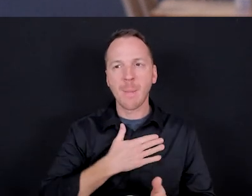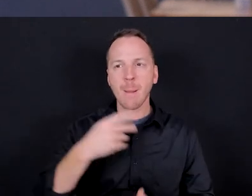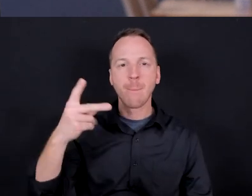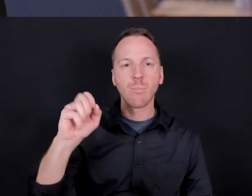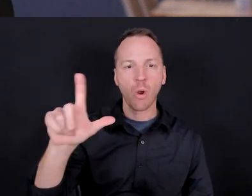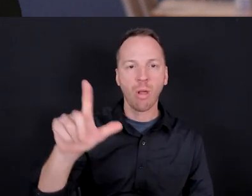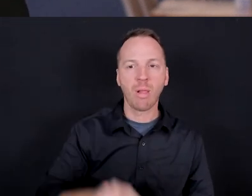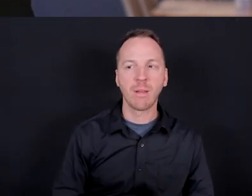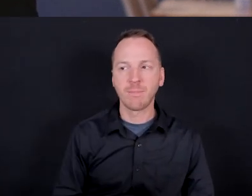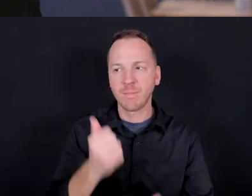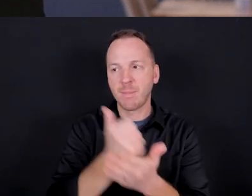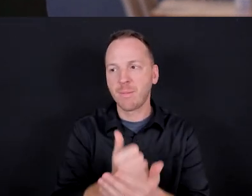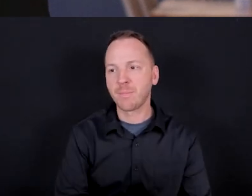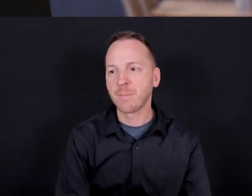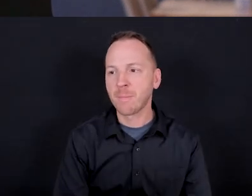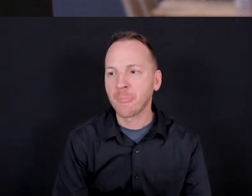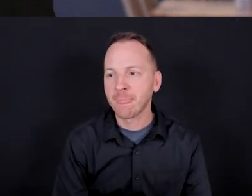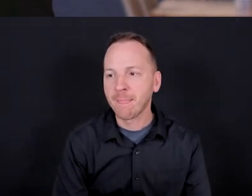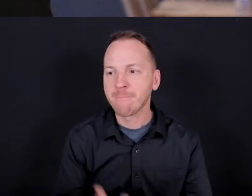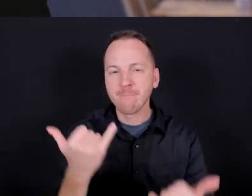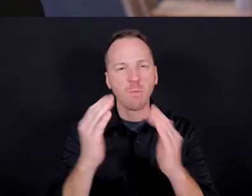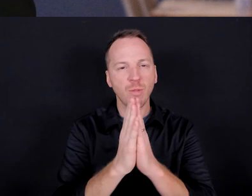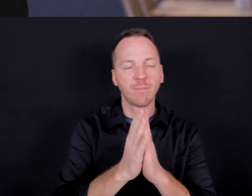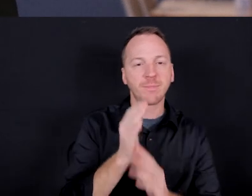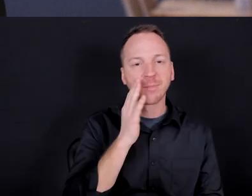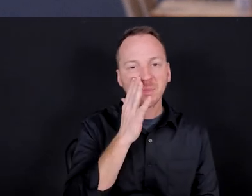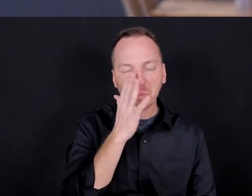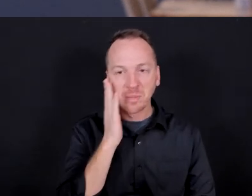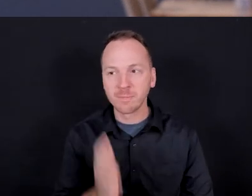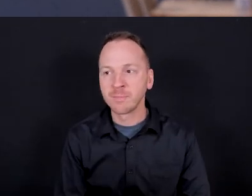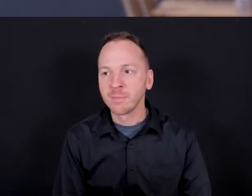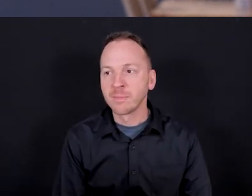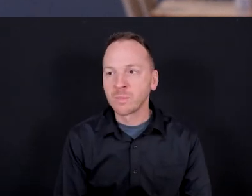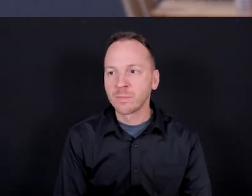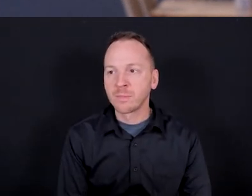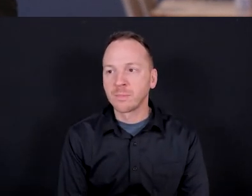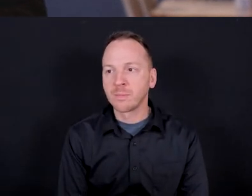pearl. Amen. Let's bow our heads and pray.